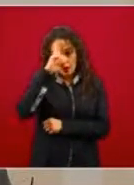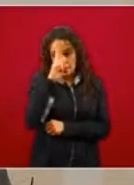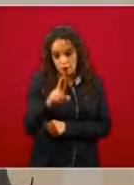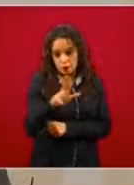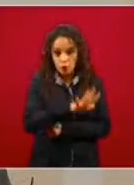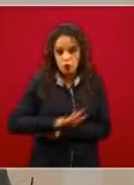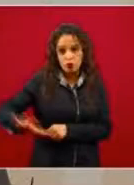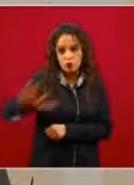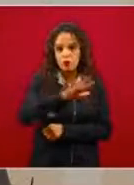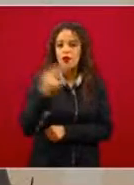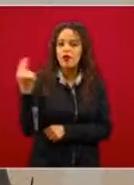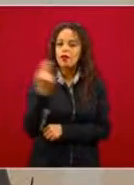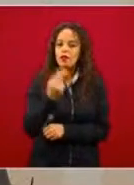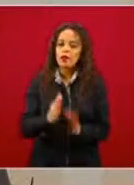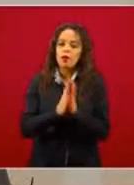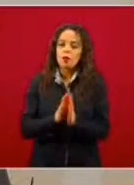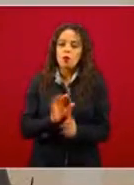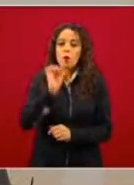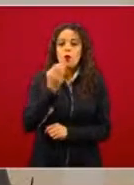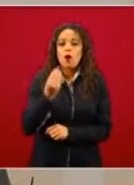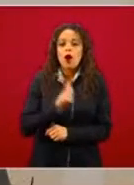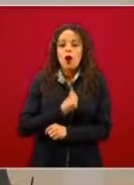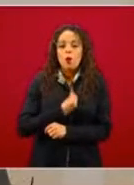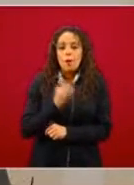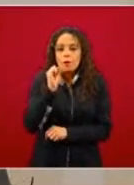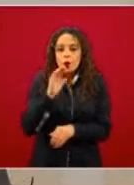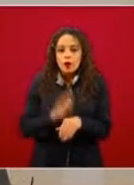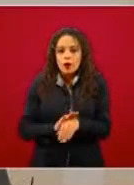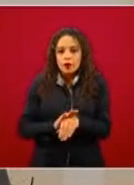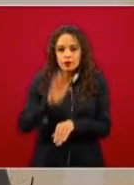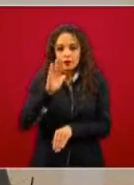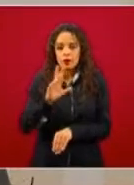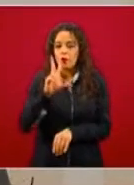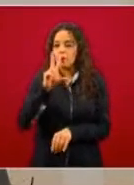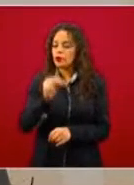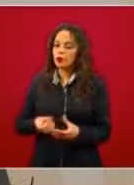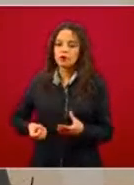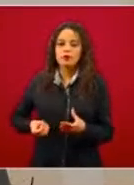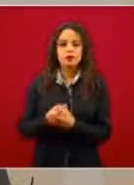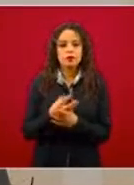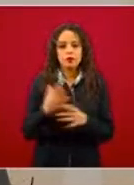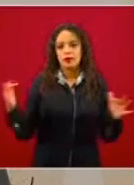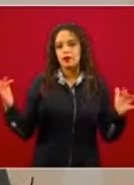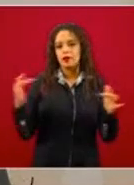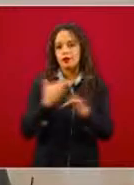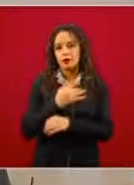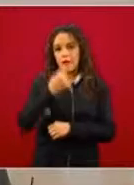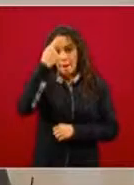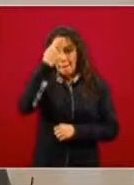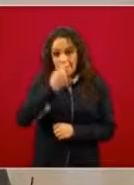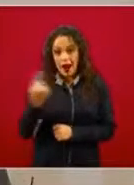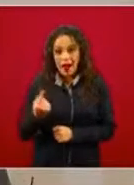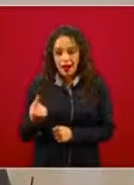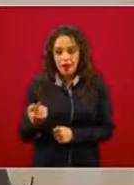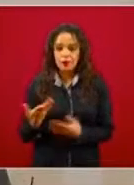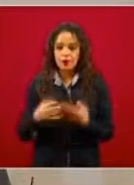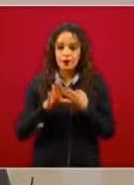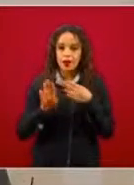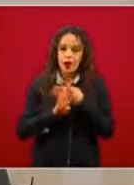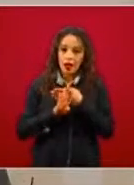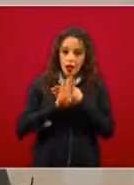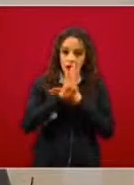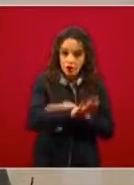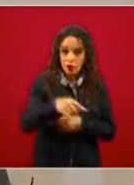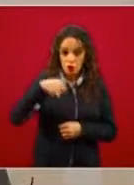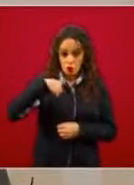very, very insistir un poco important to más, hold on. en la medida de lo Please posible, hold no on salir a a la vía little bit pública more. para As evitar much as it is contagiar possible for o you, ser please contagiado.